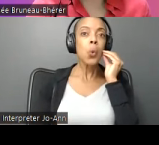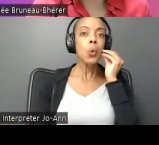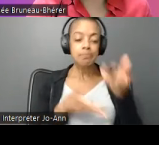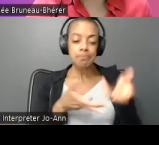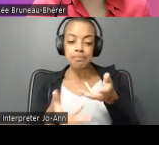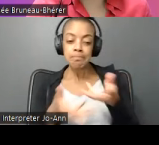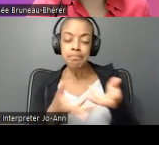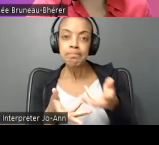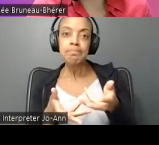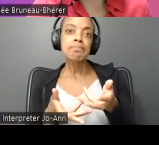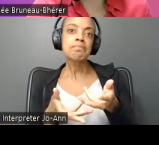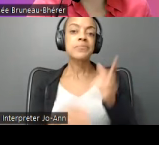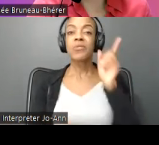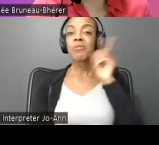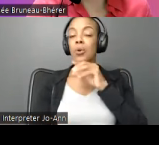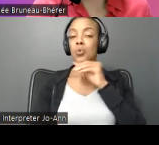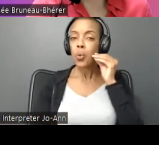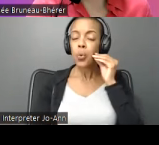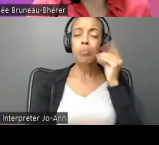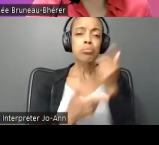or in the foster home?